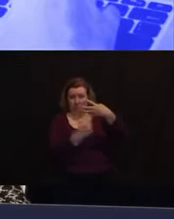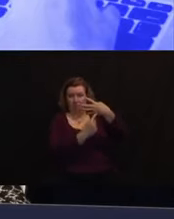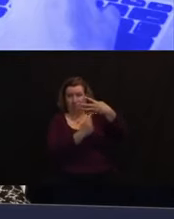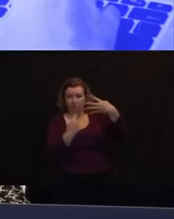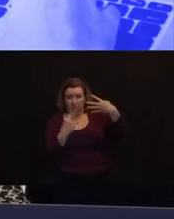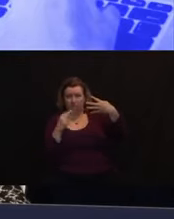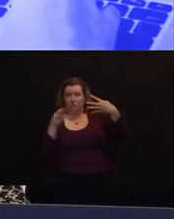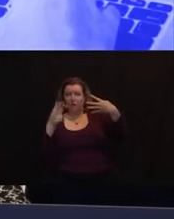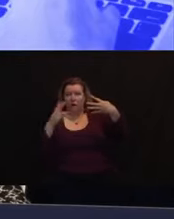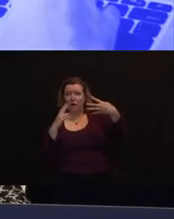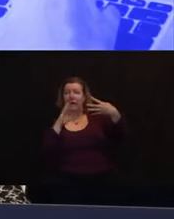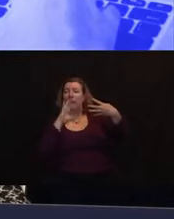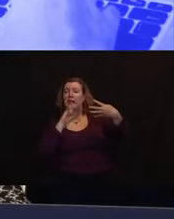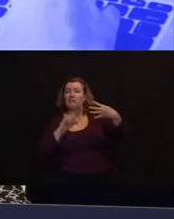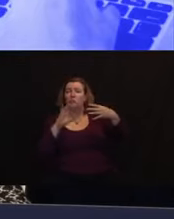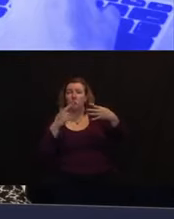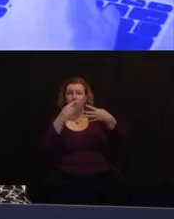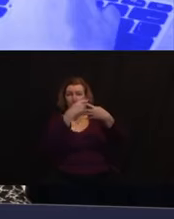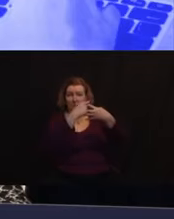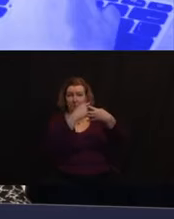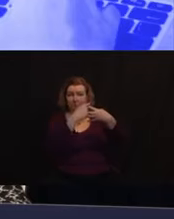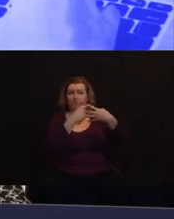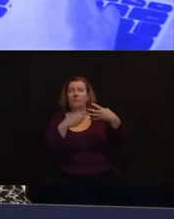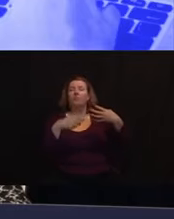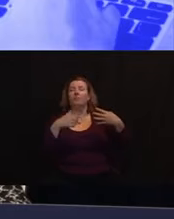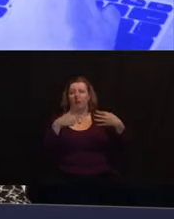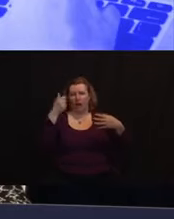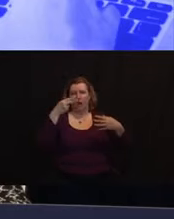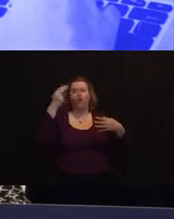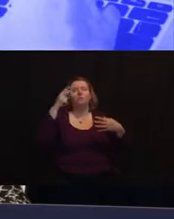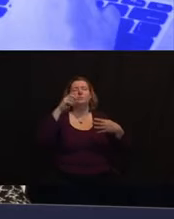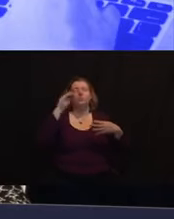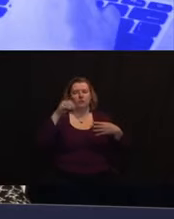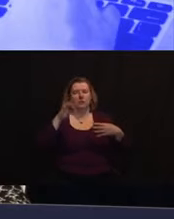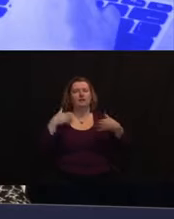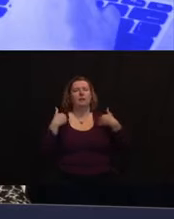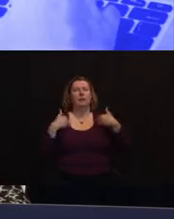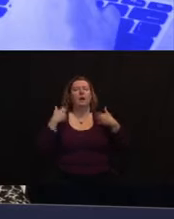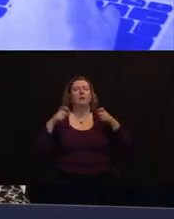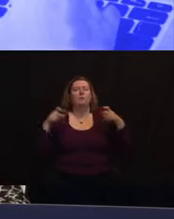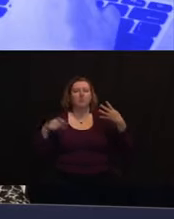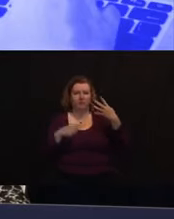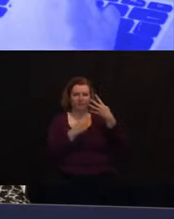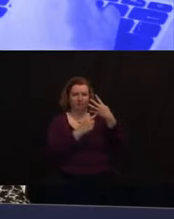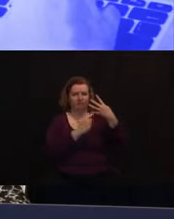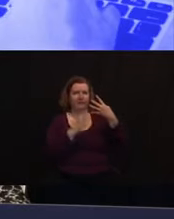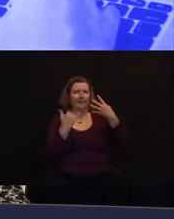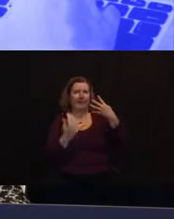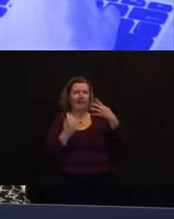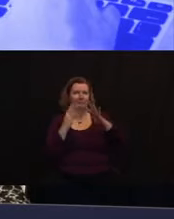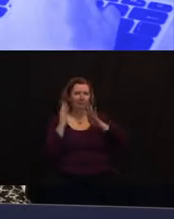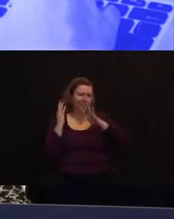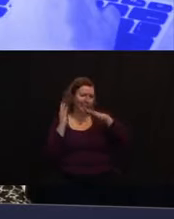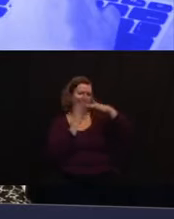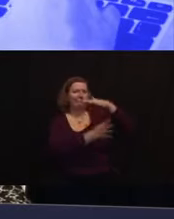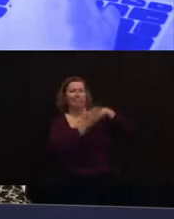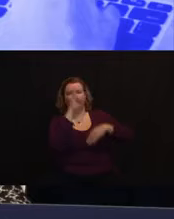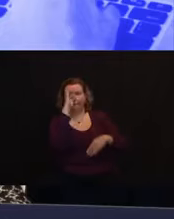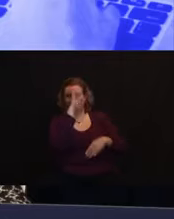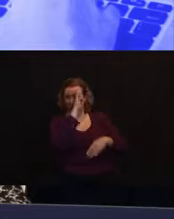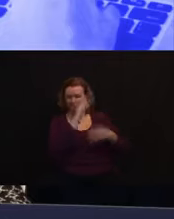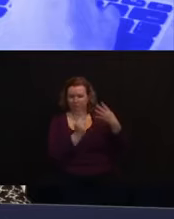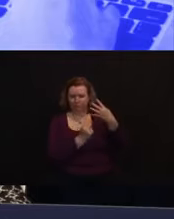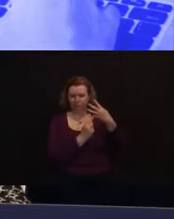group, we're seeing the percentage of younger individuals being hospitalized. We have seen